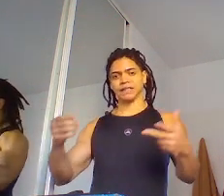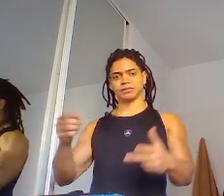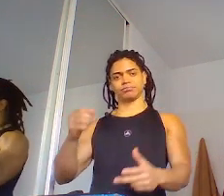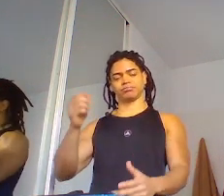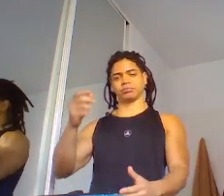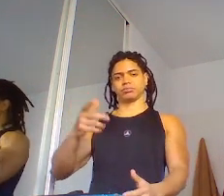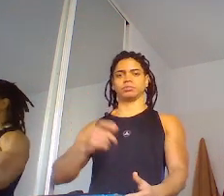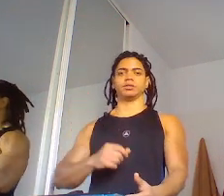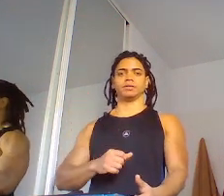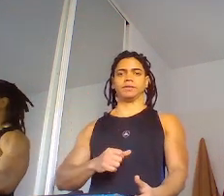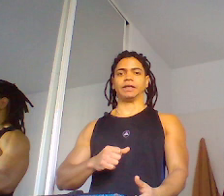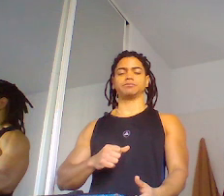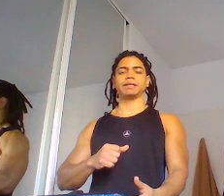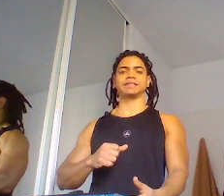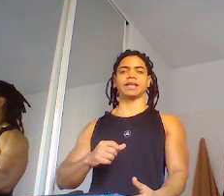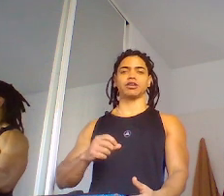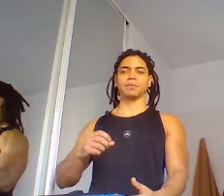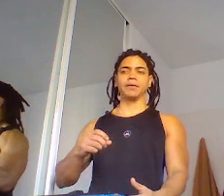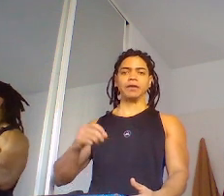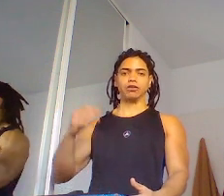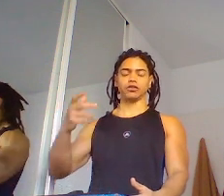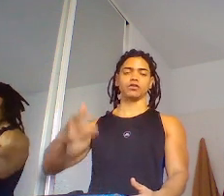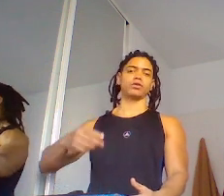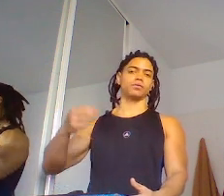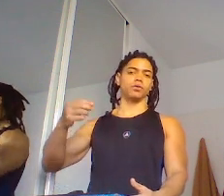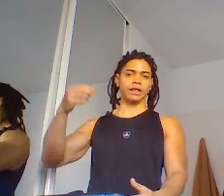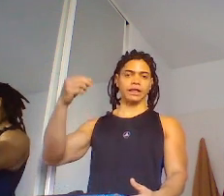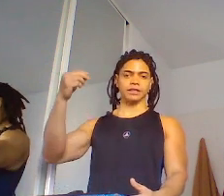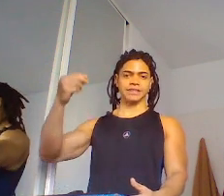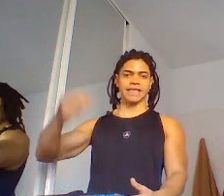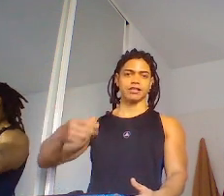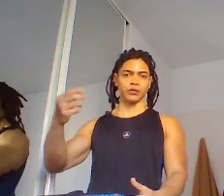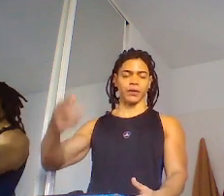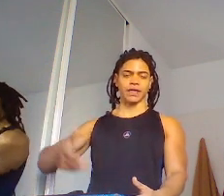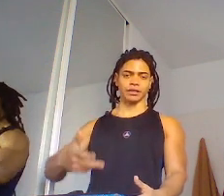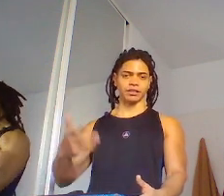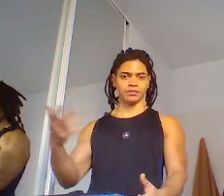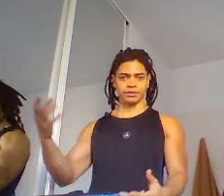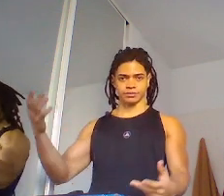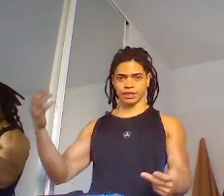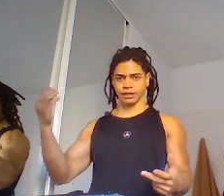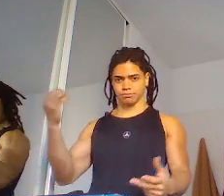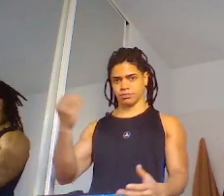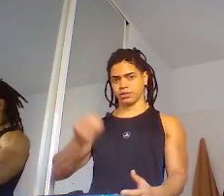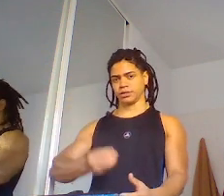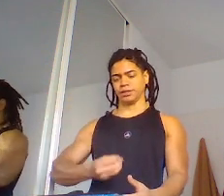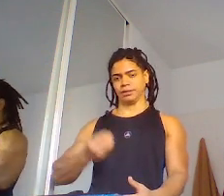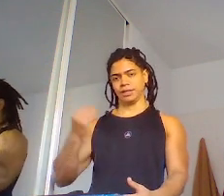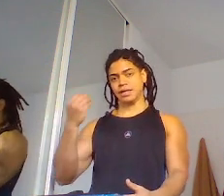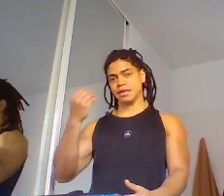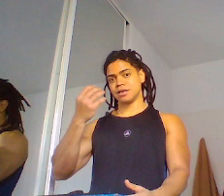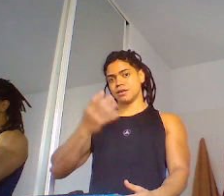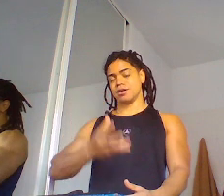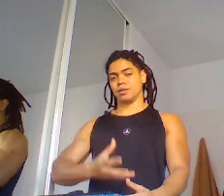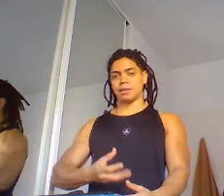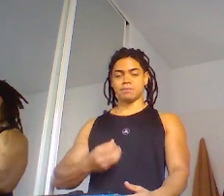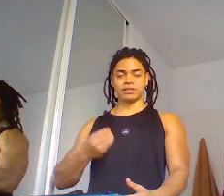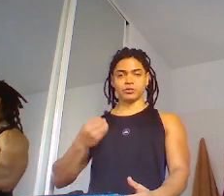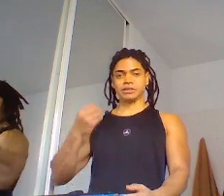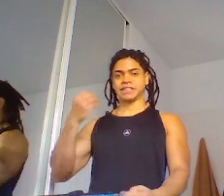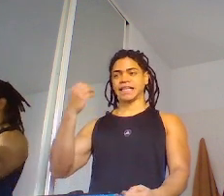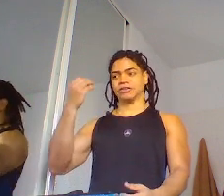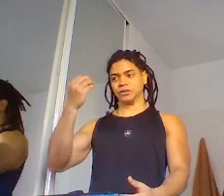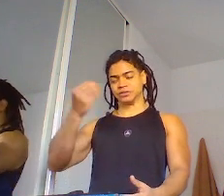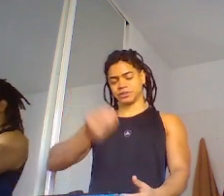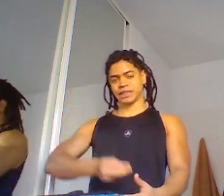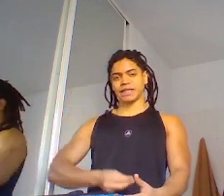Meaning is expense that a company incur for its day-to-day activities like marketing,